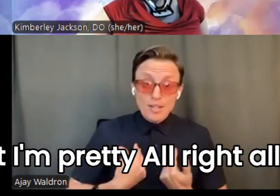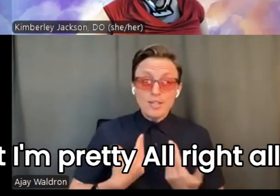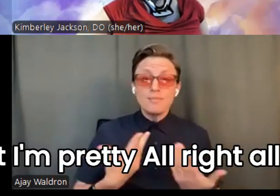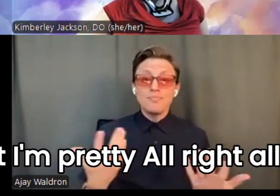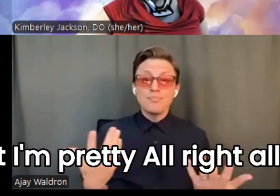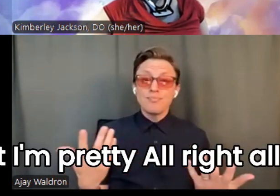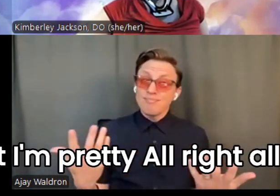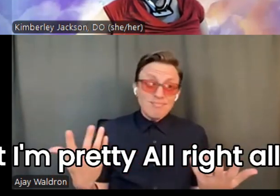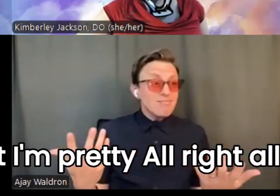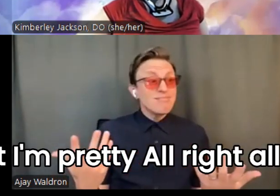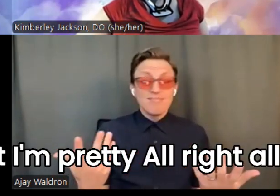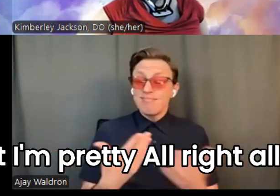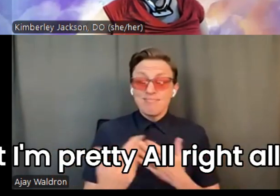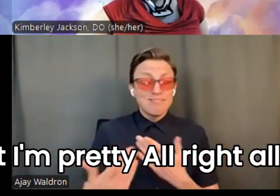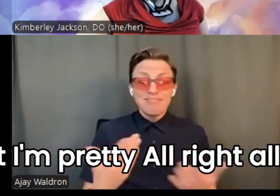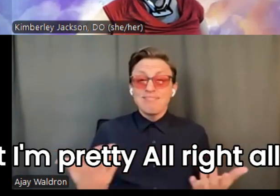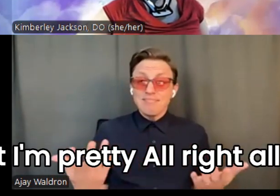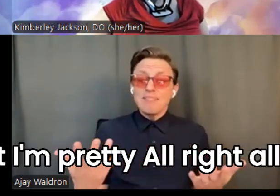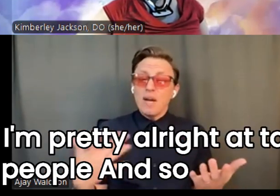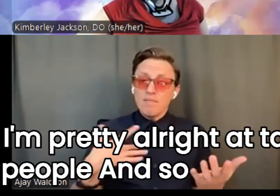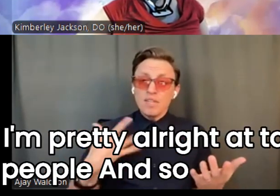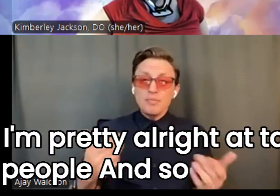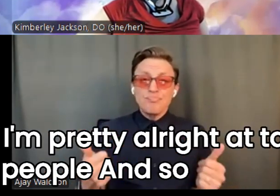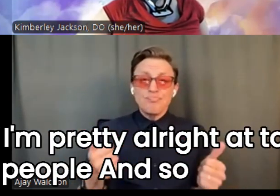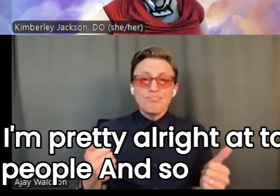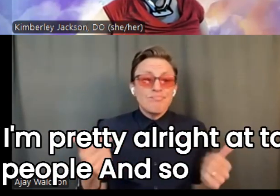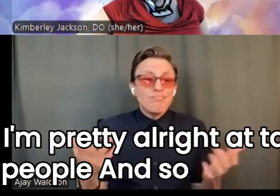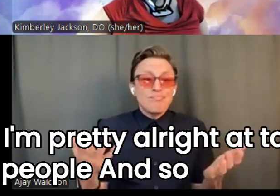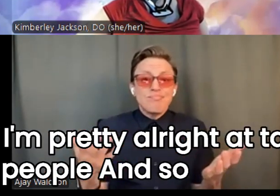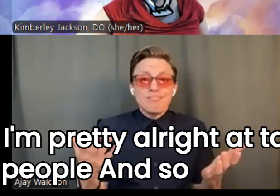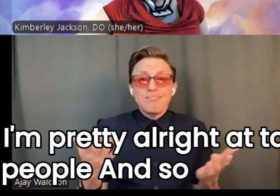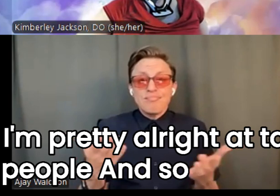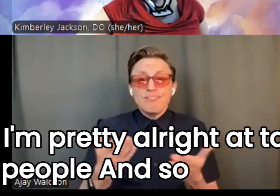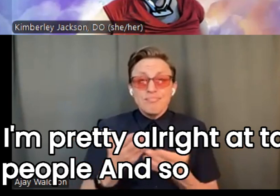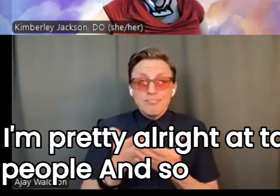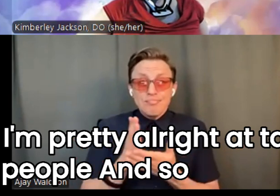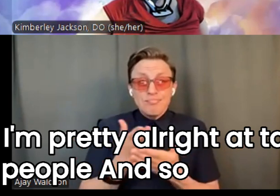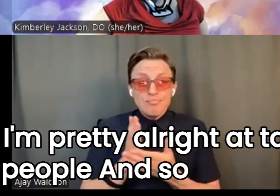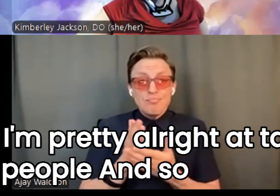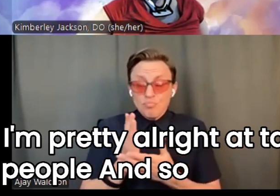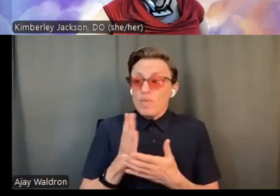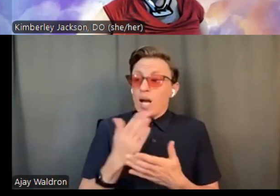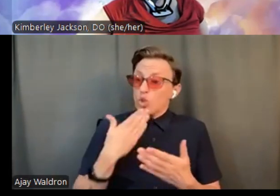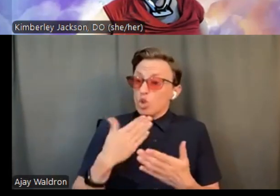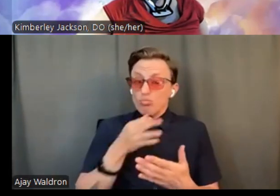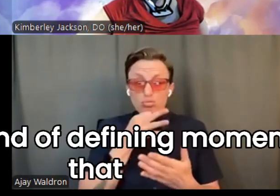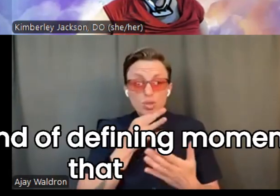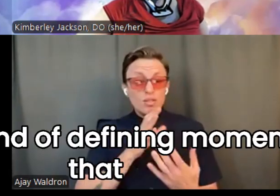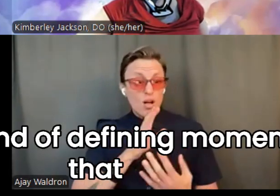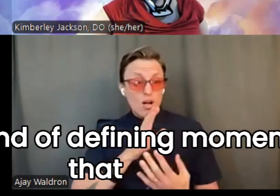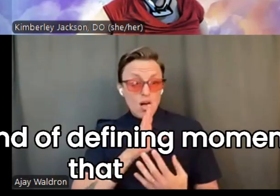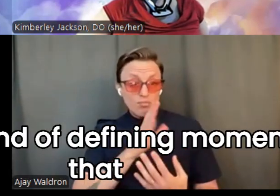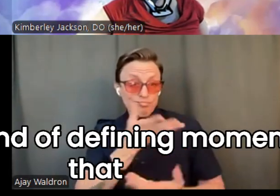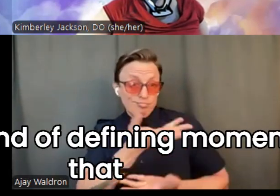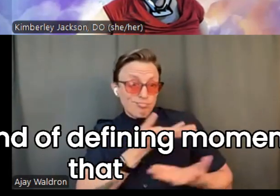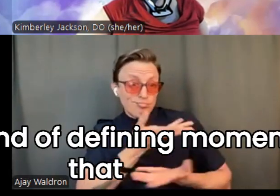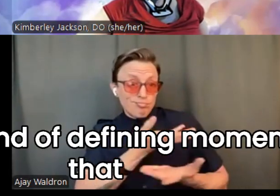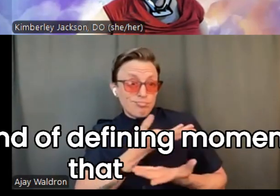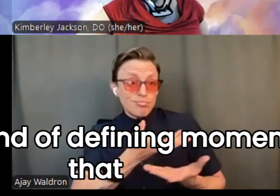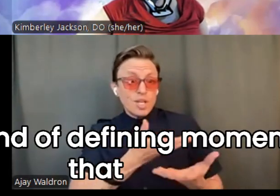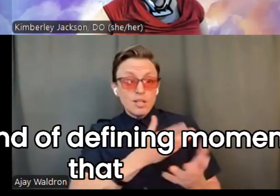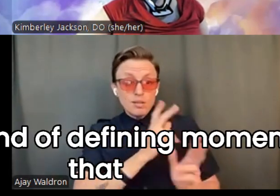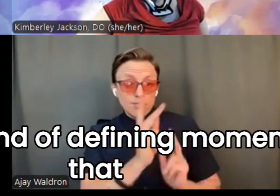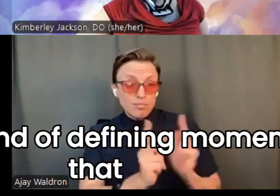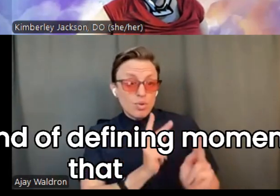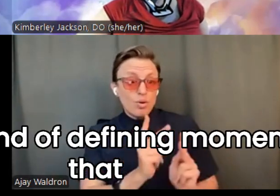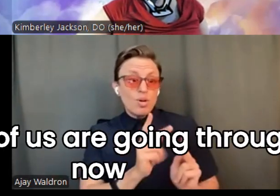but I'm pretty all right at data, and I'm pretty all right at talking to people. And so there's that kind of defining